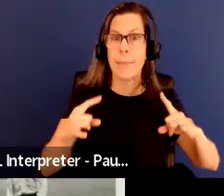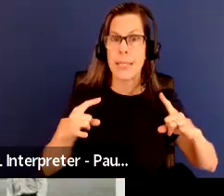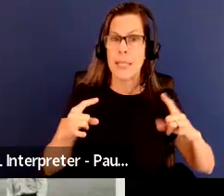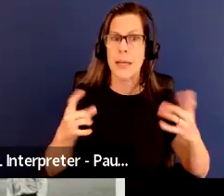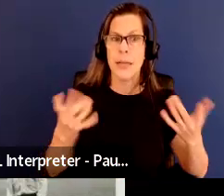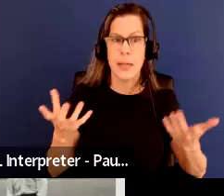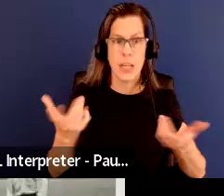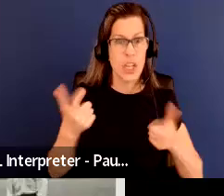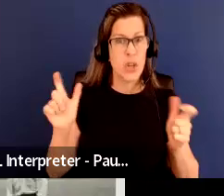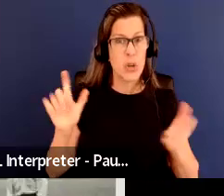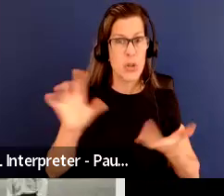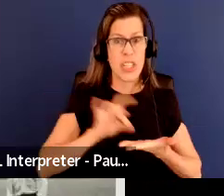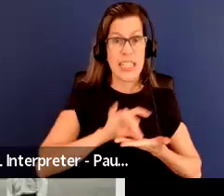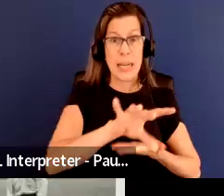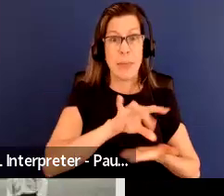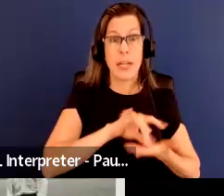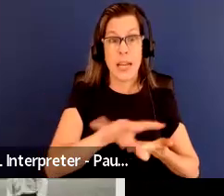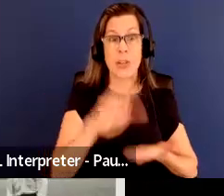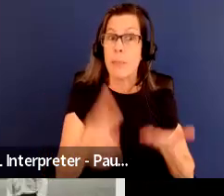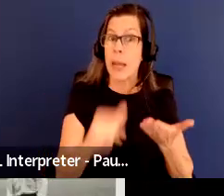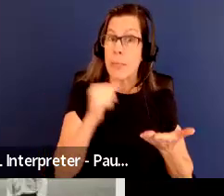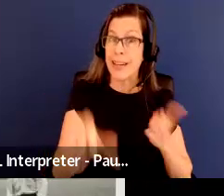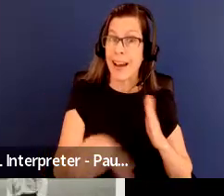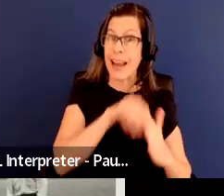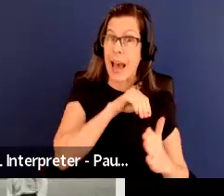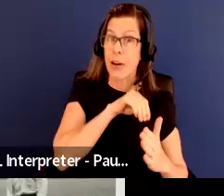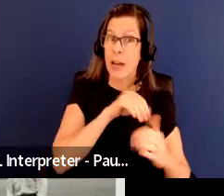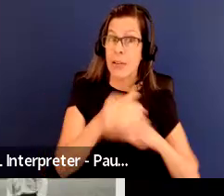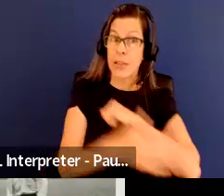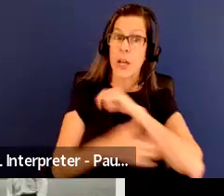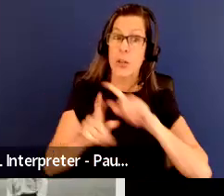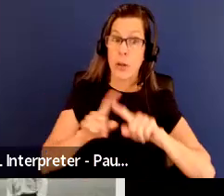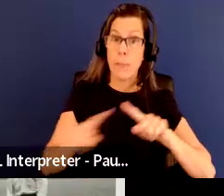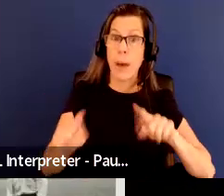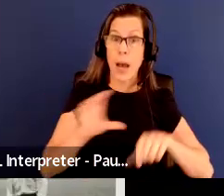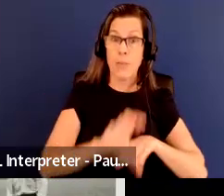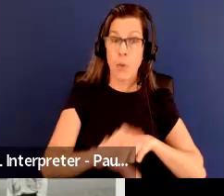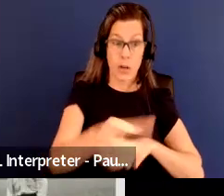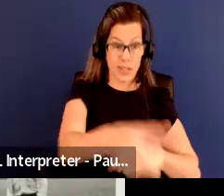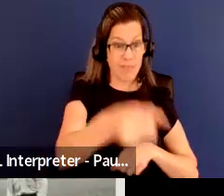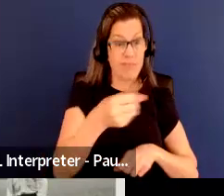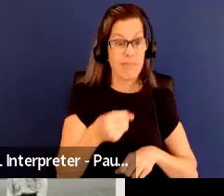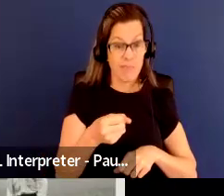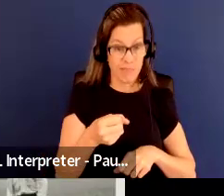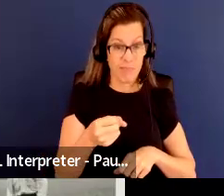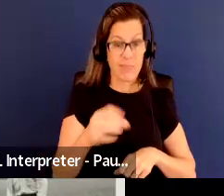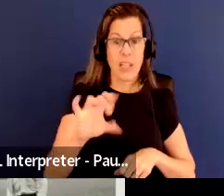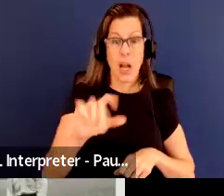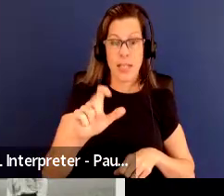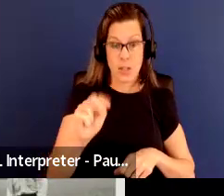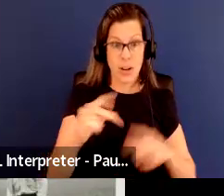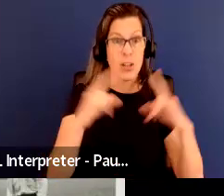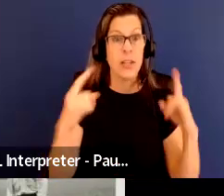mass deportation, maybe not out of country, but to these concentration camps, and there's lack of labor. So we create the